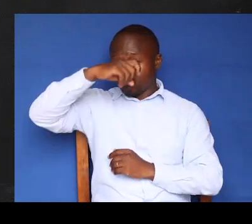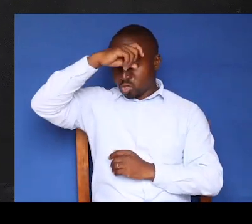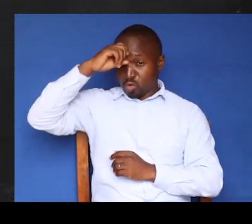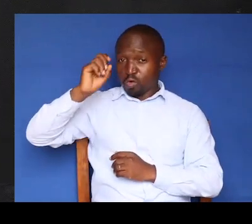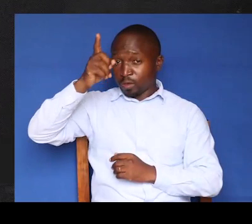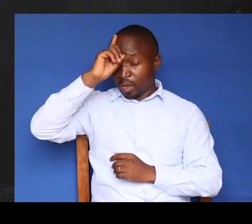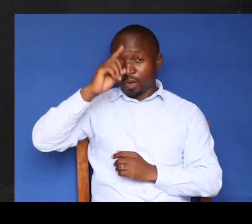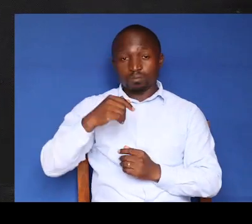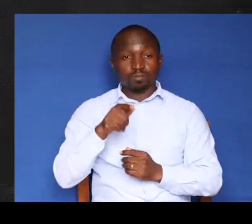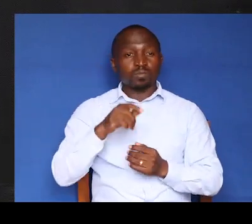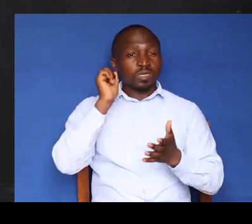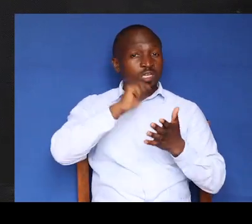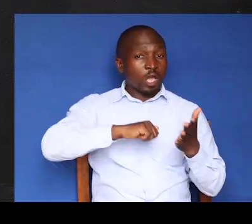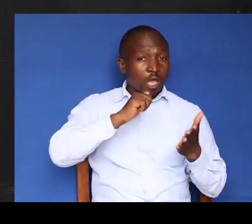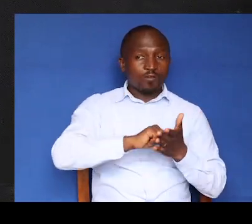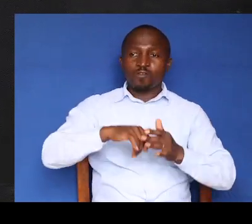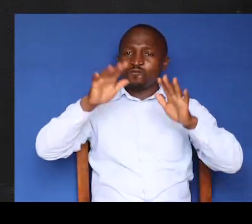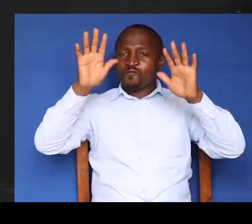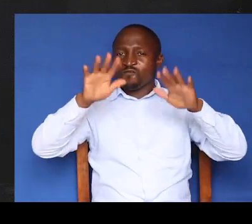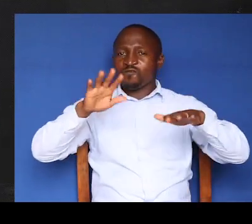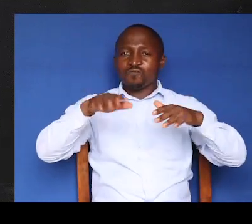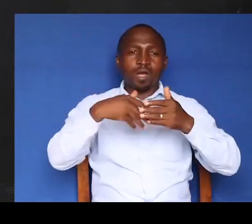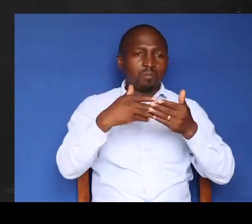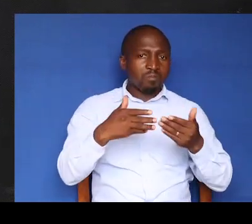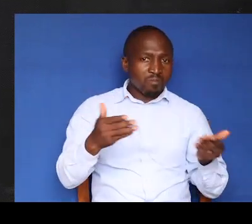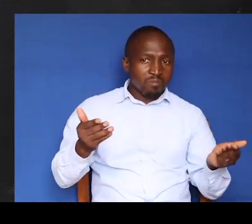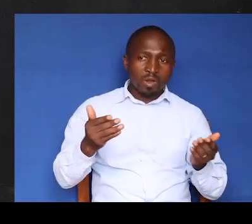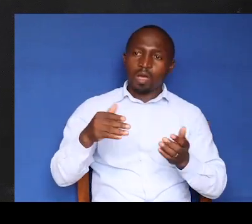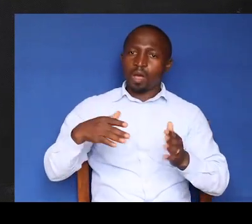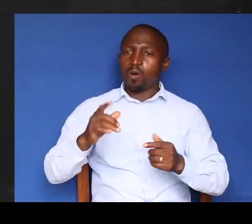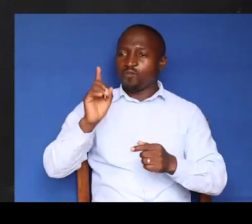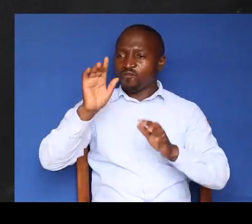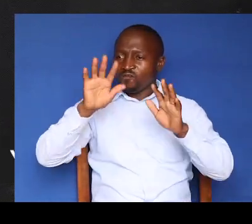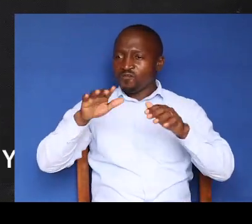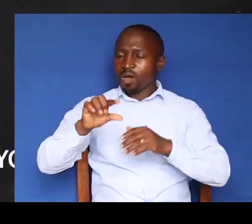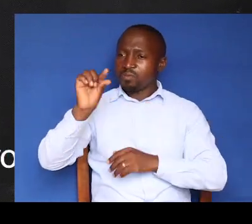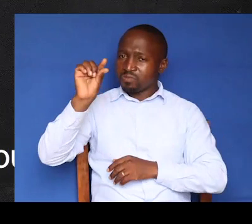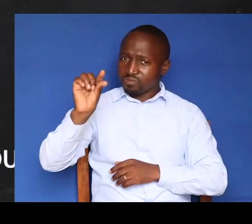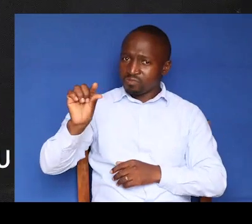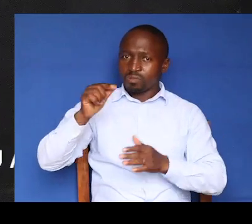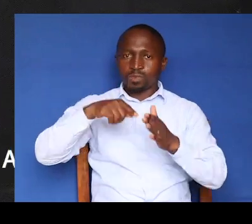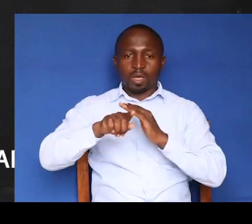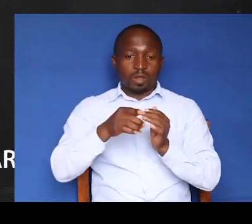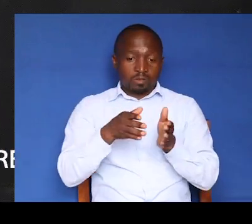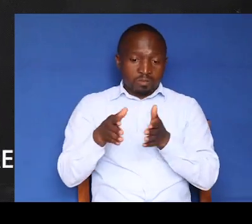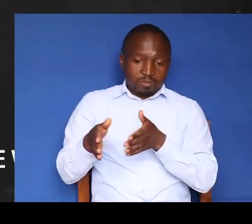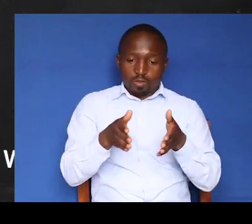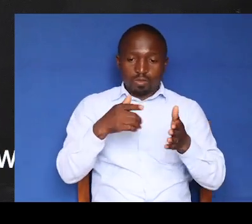or little rains. Thus, rivers in hot desert